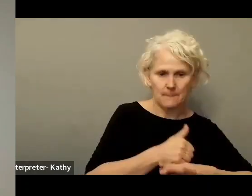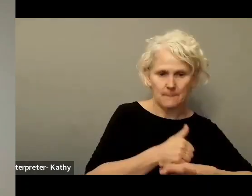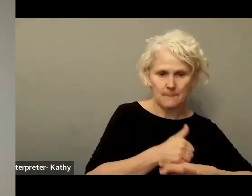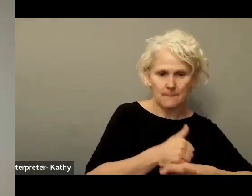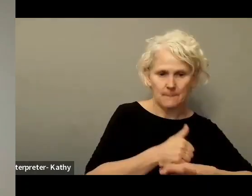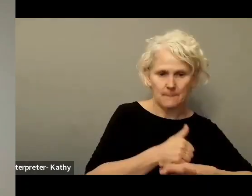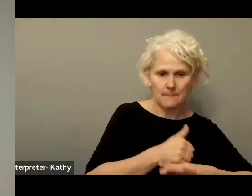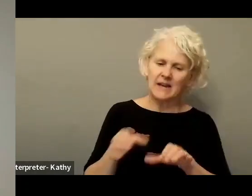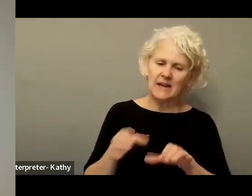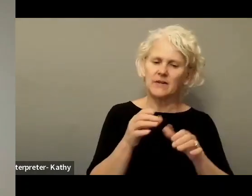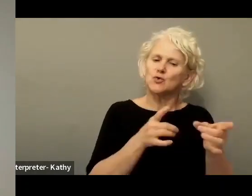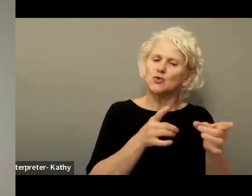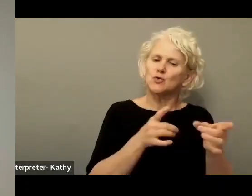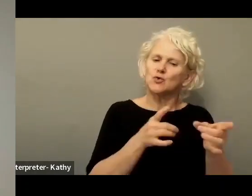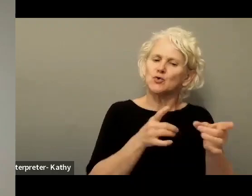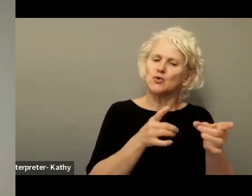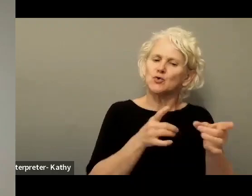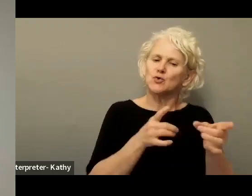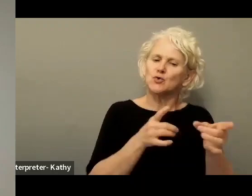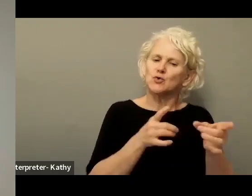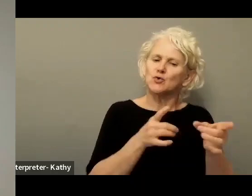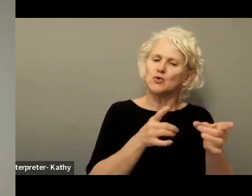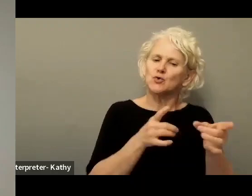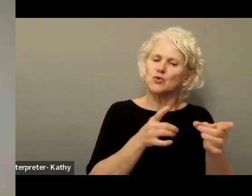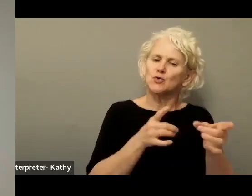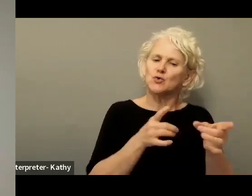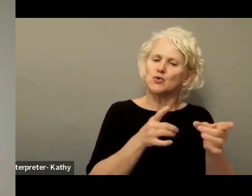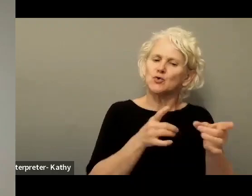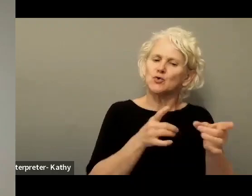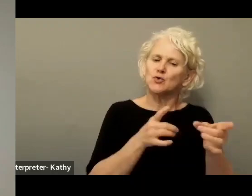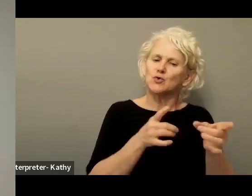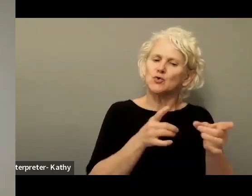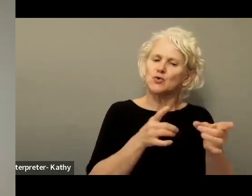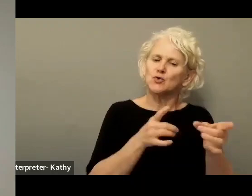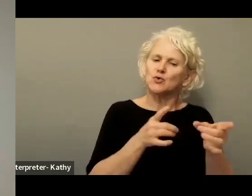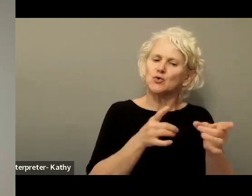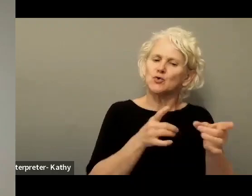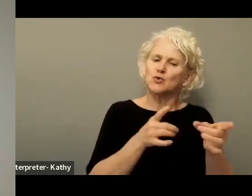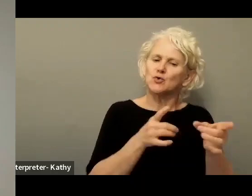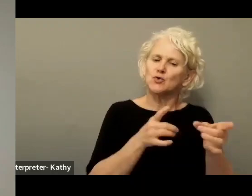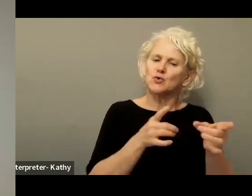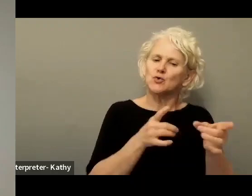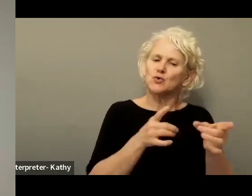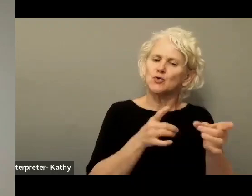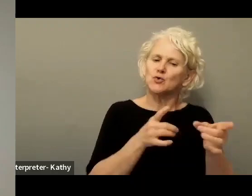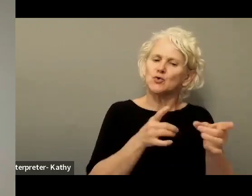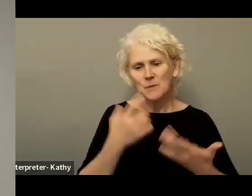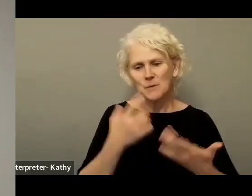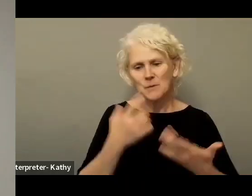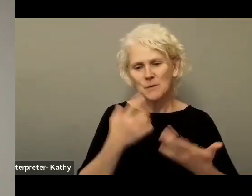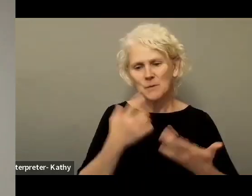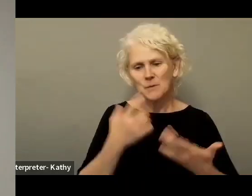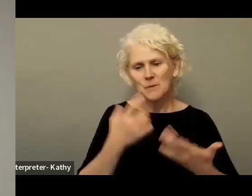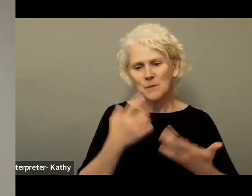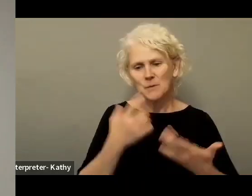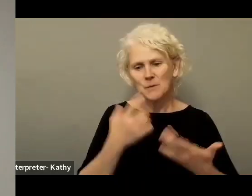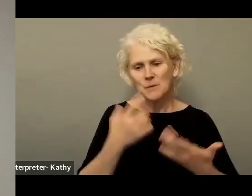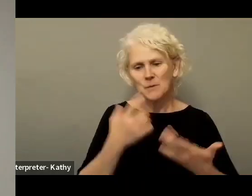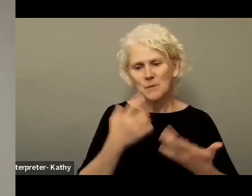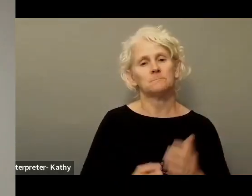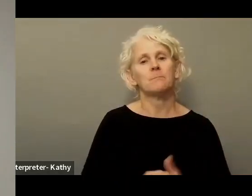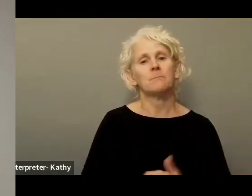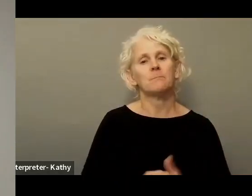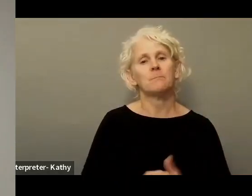where they can proctor that and kind of be the host of like the programs and stuff that they do. But that was